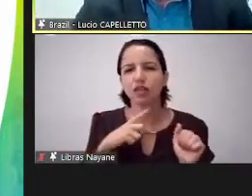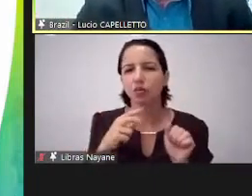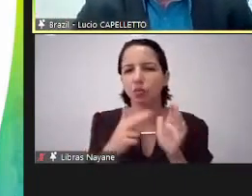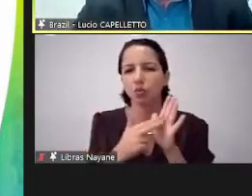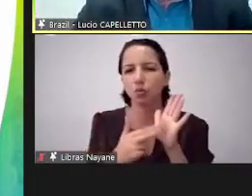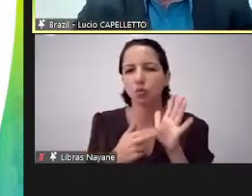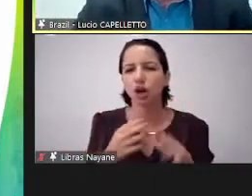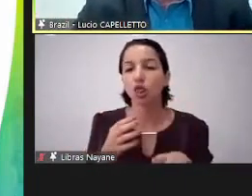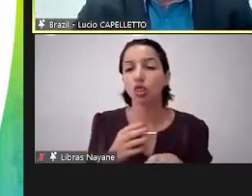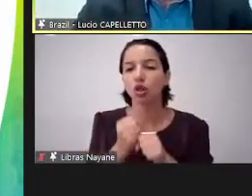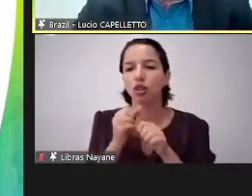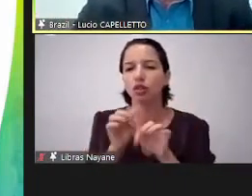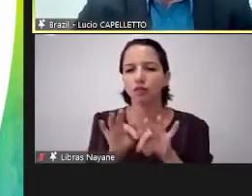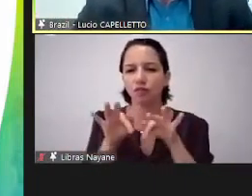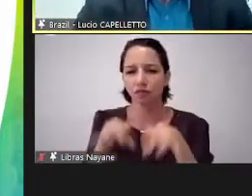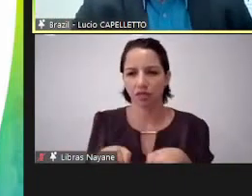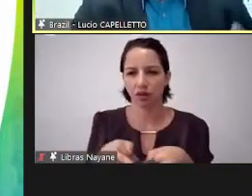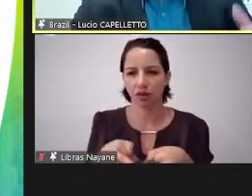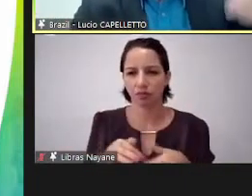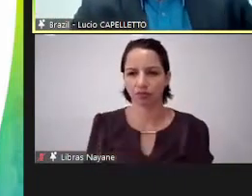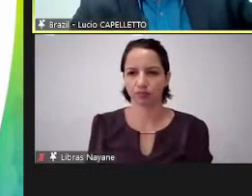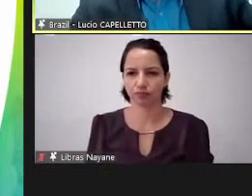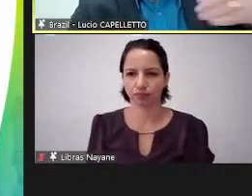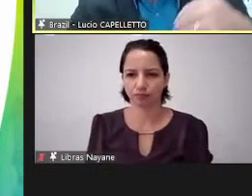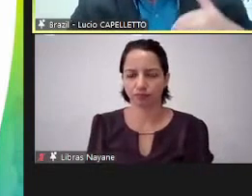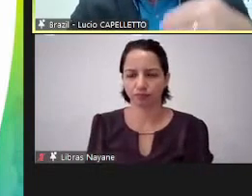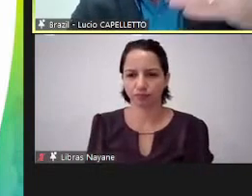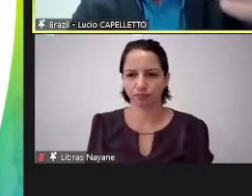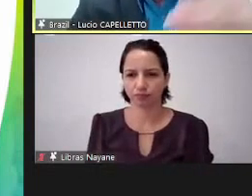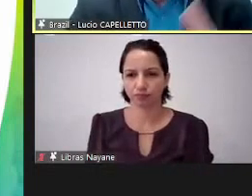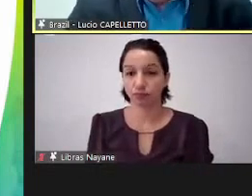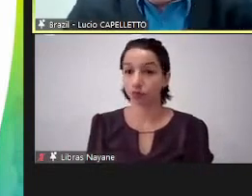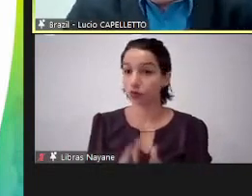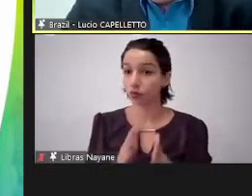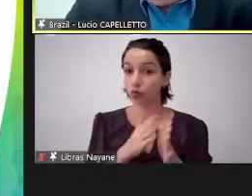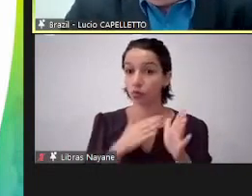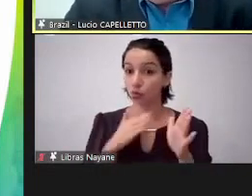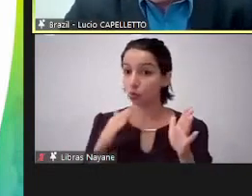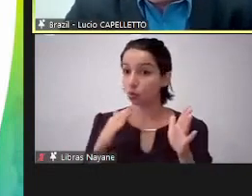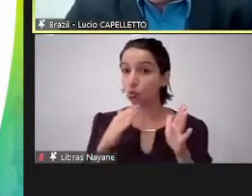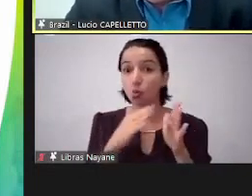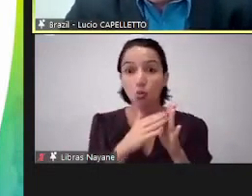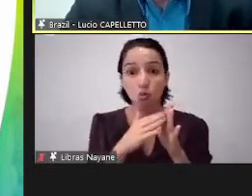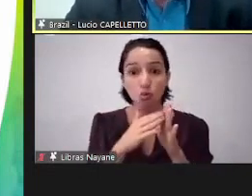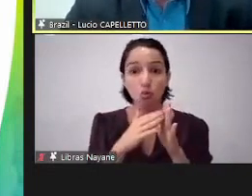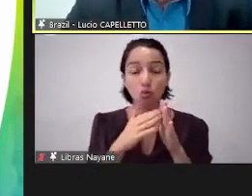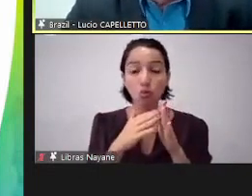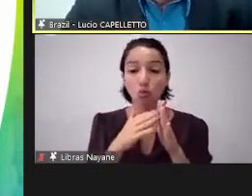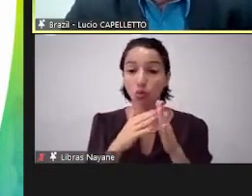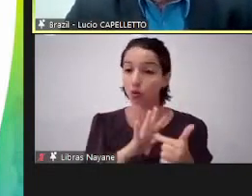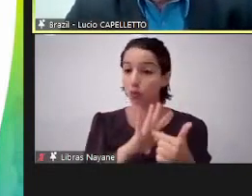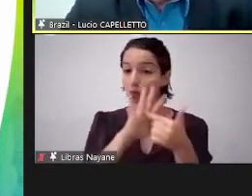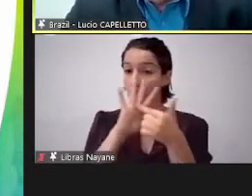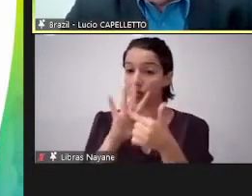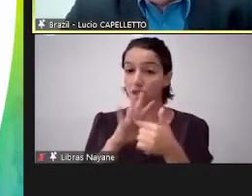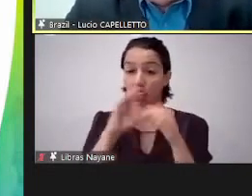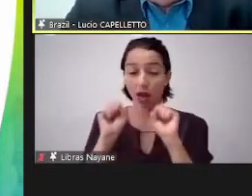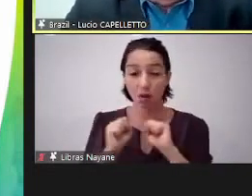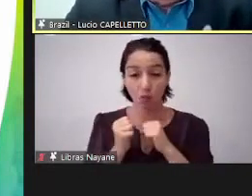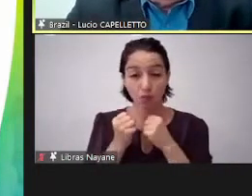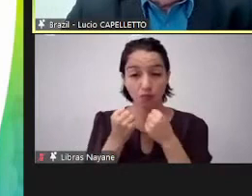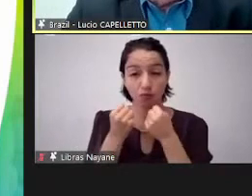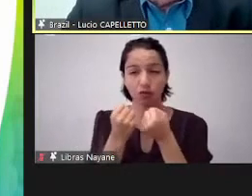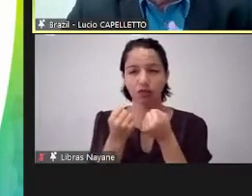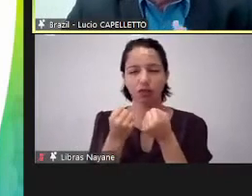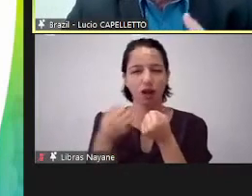and will end with a final grading for the plans. Well, this reinforces what